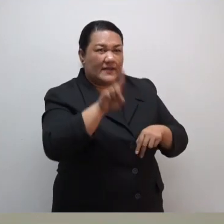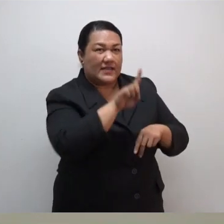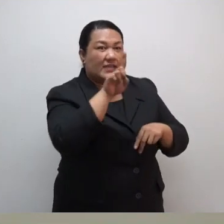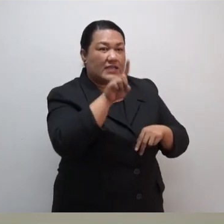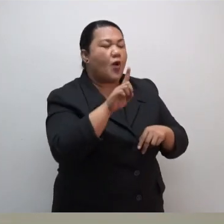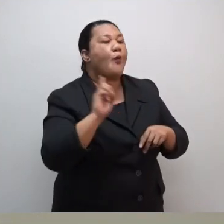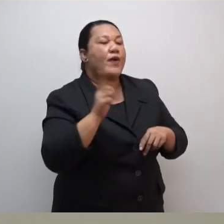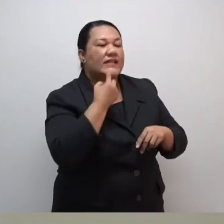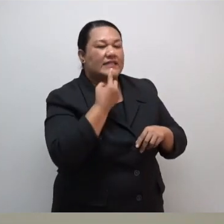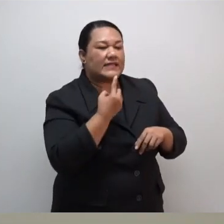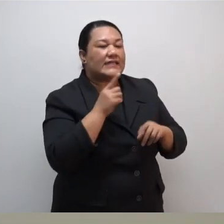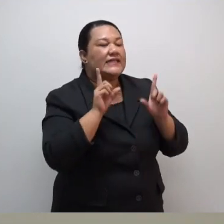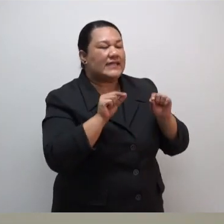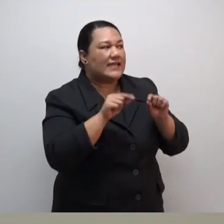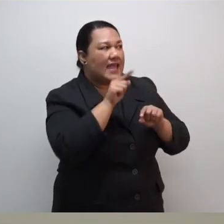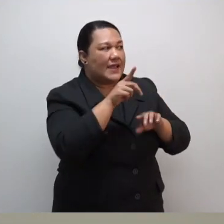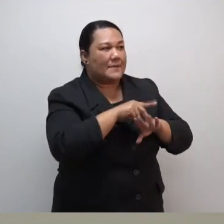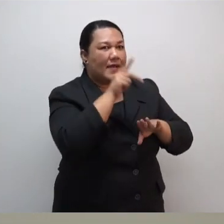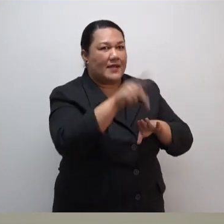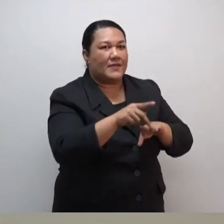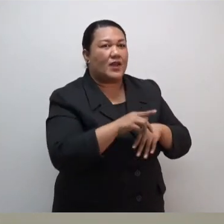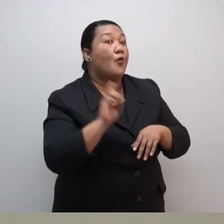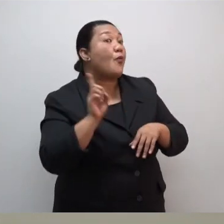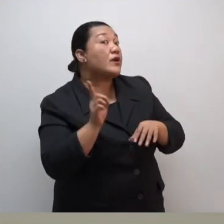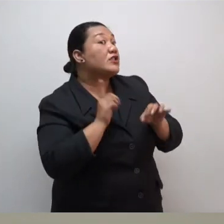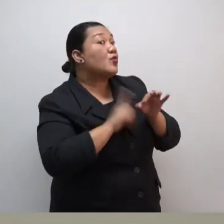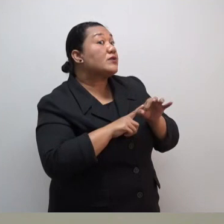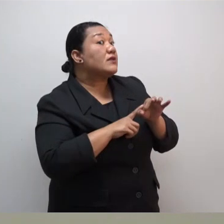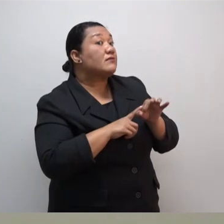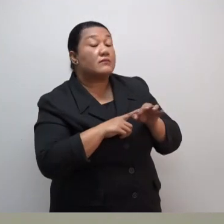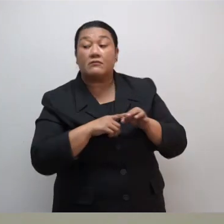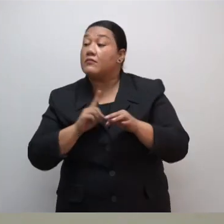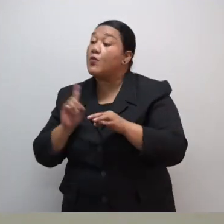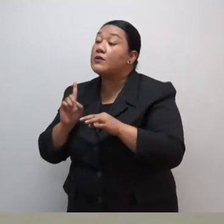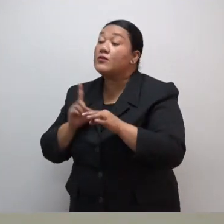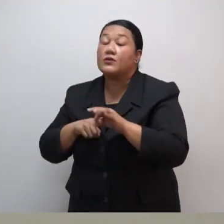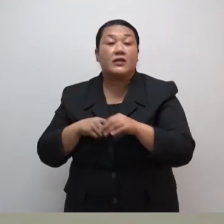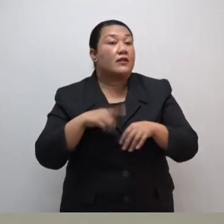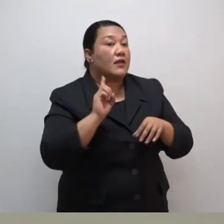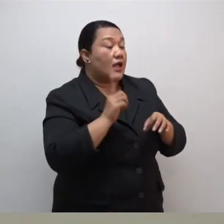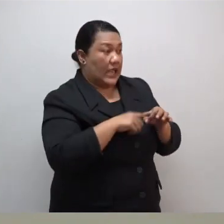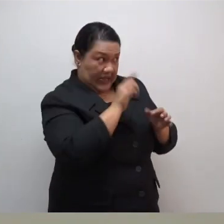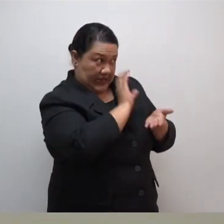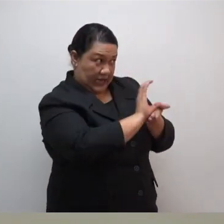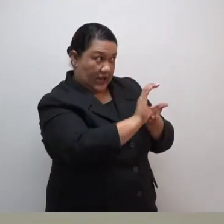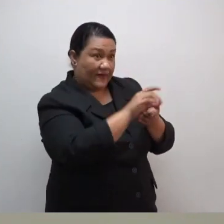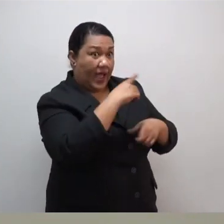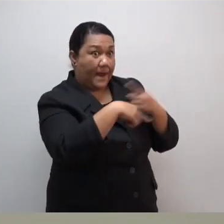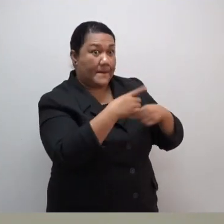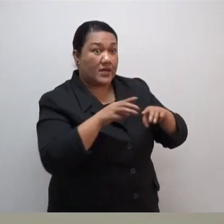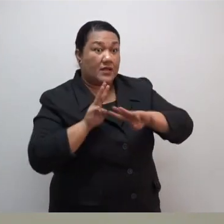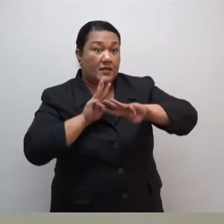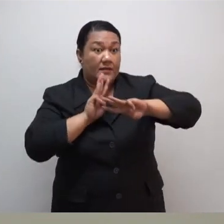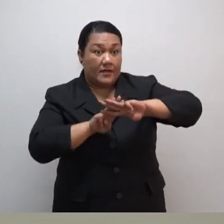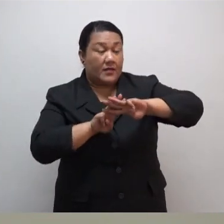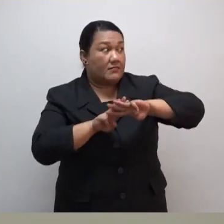did in Parliament. So what's the question? My question is, can you clarify if he is the mould of Sodelpa into Fiji